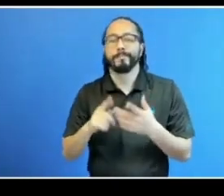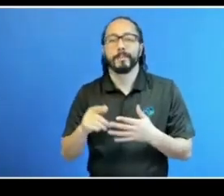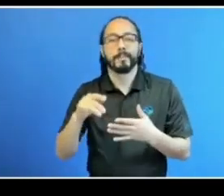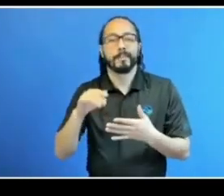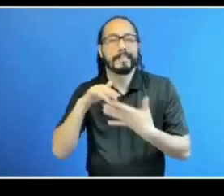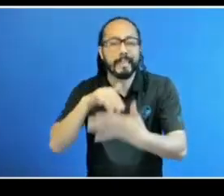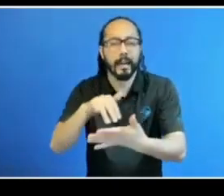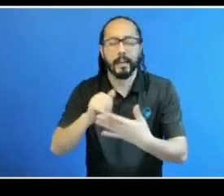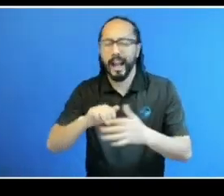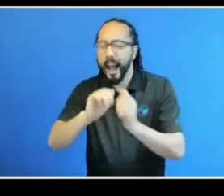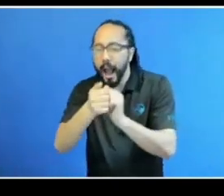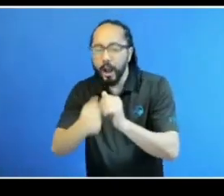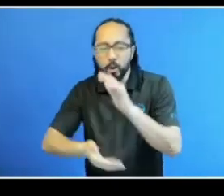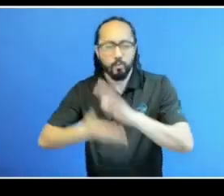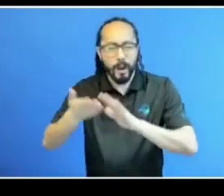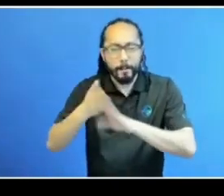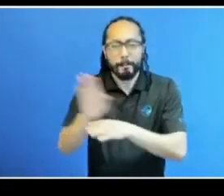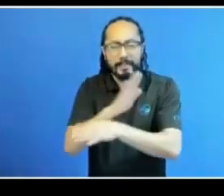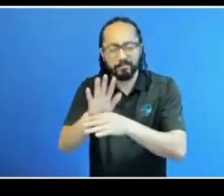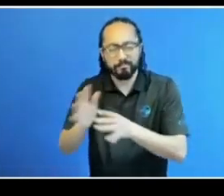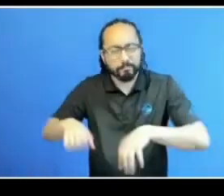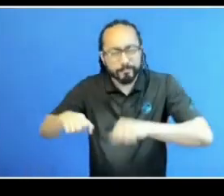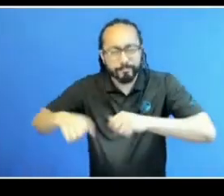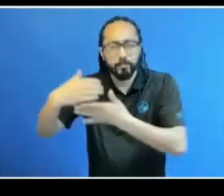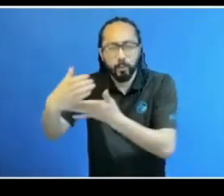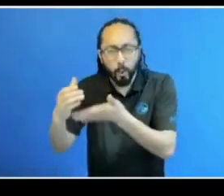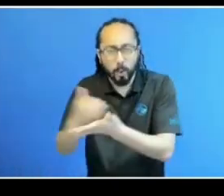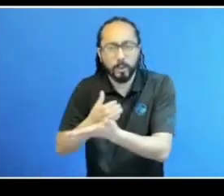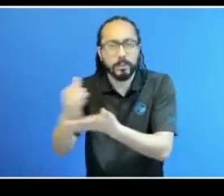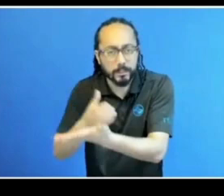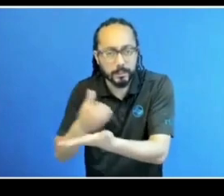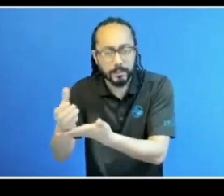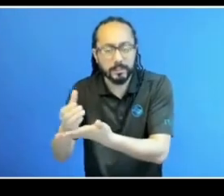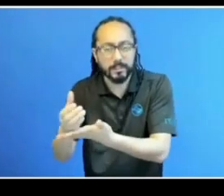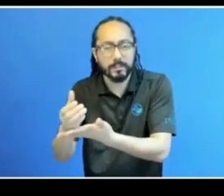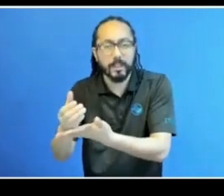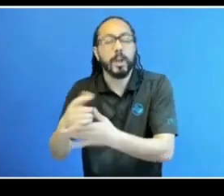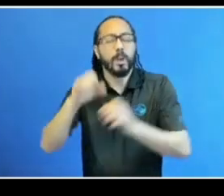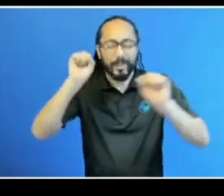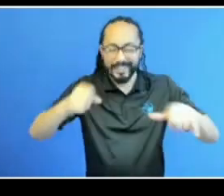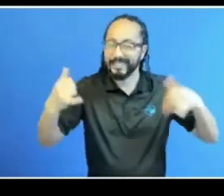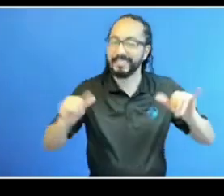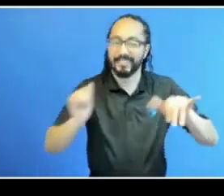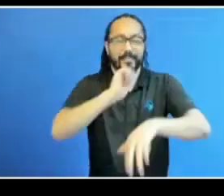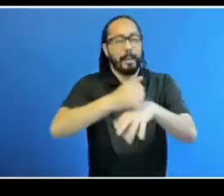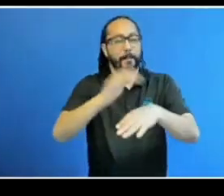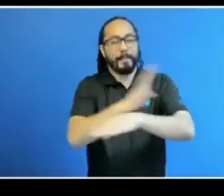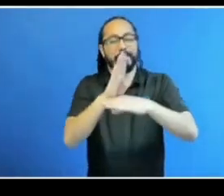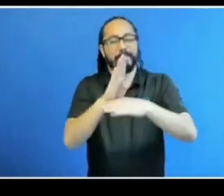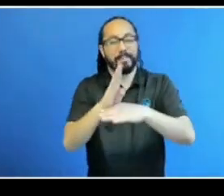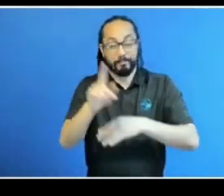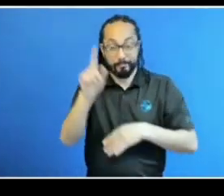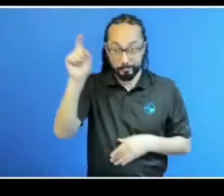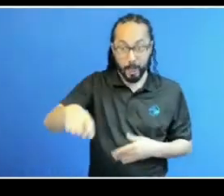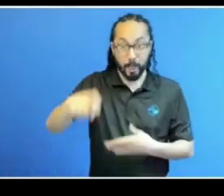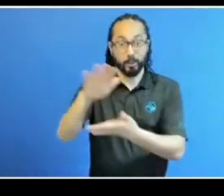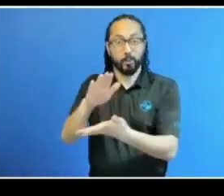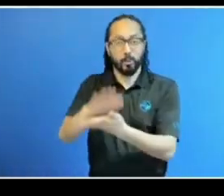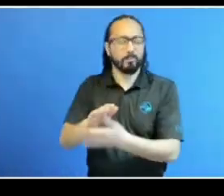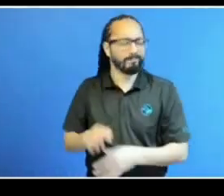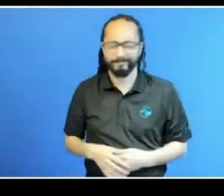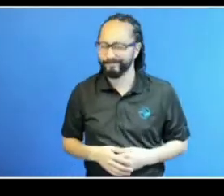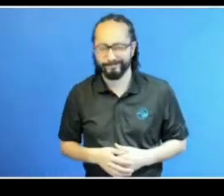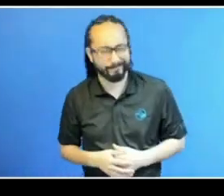business and that sort of thing, you can still start a business. I just want to start with that because, as I mentioned, I